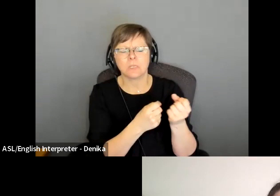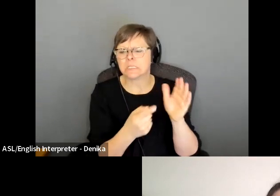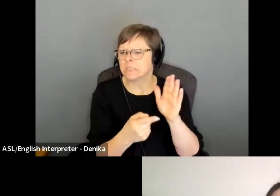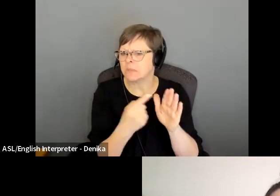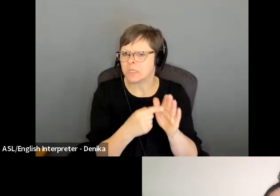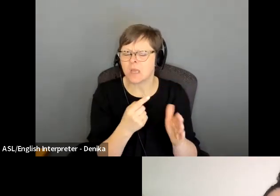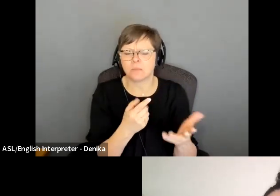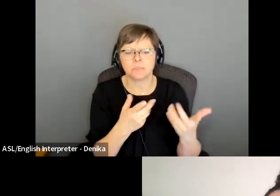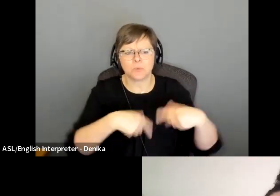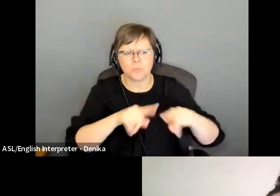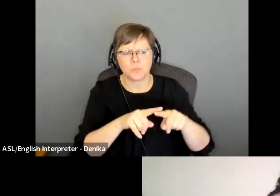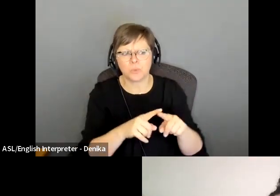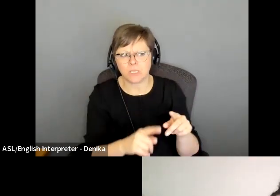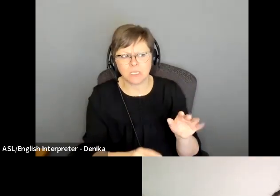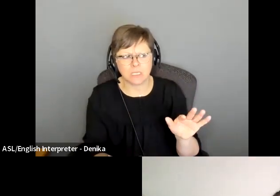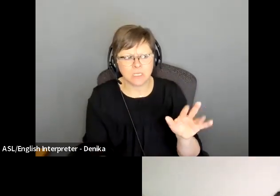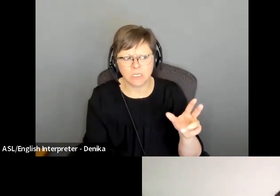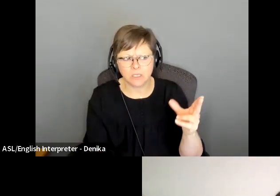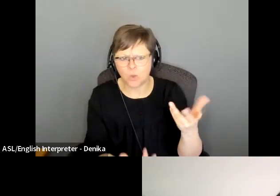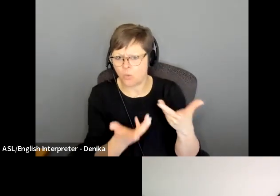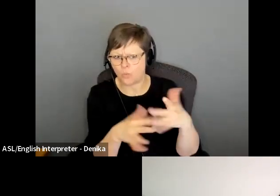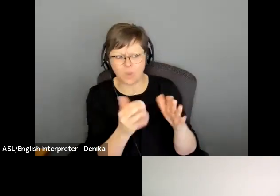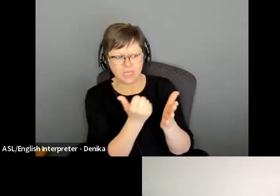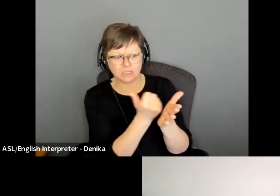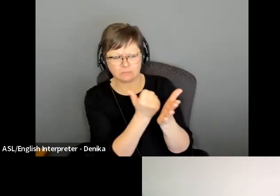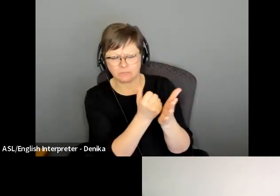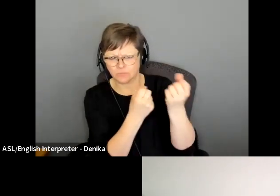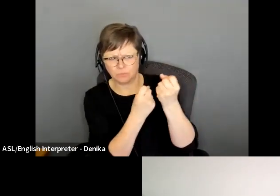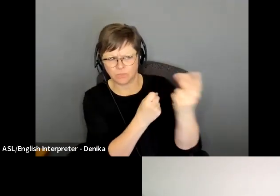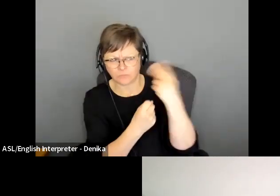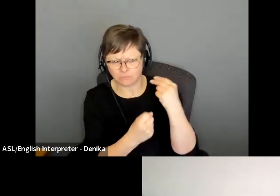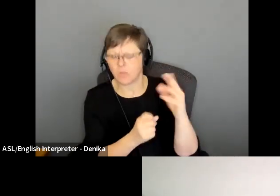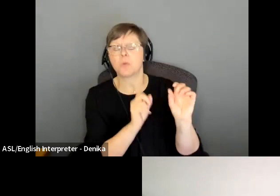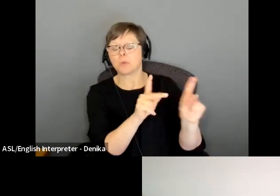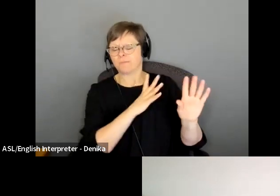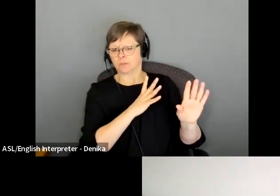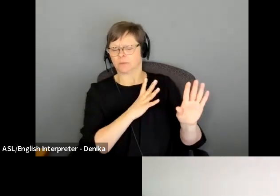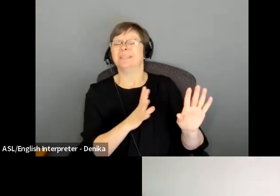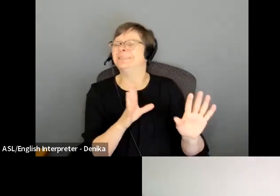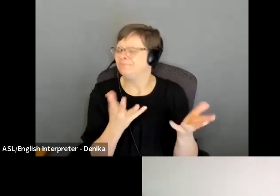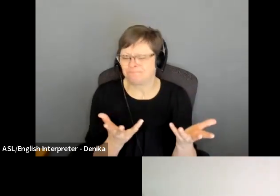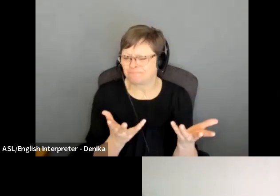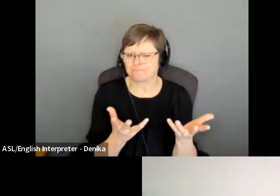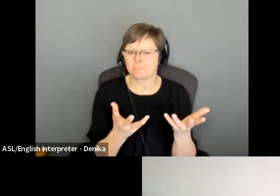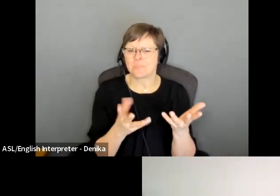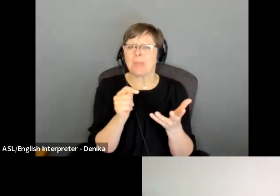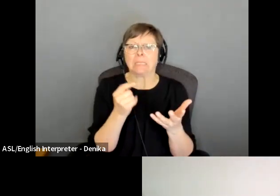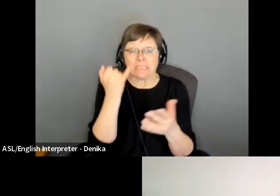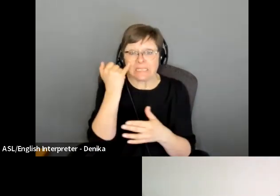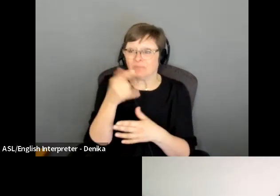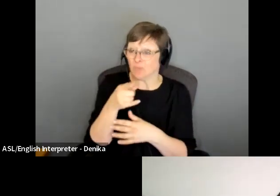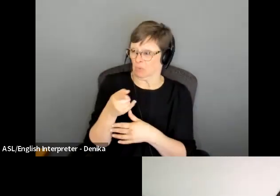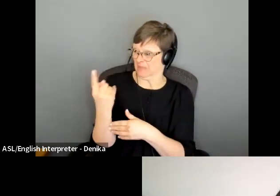rejection. When we see how challenging that is actually to practice within even a simple request for a coffee or going